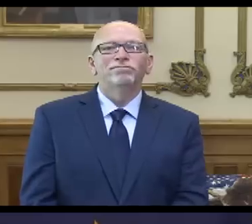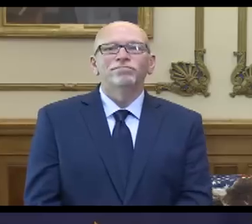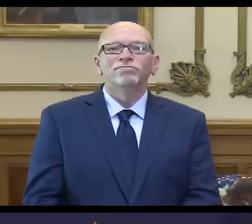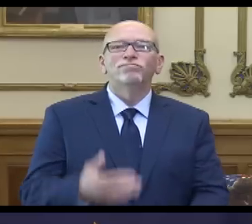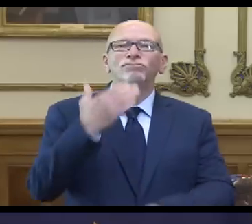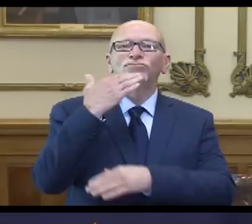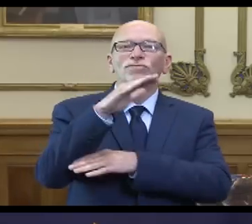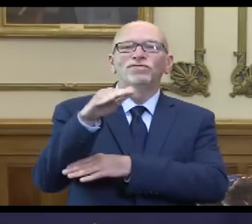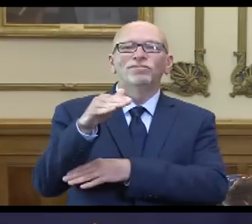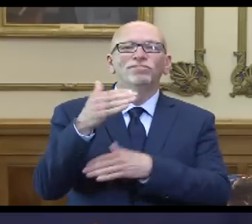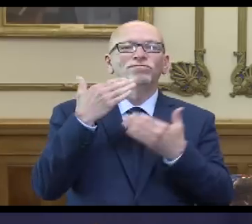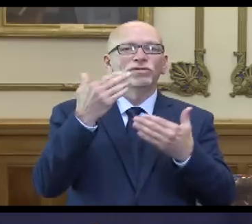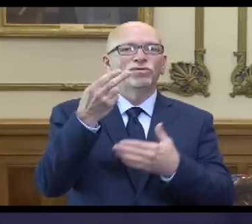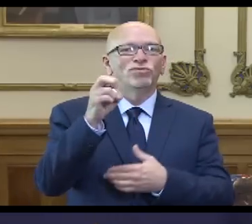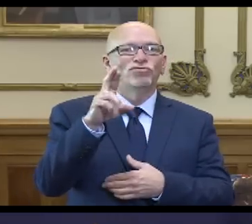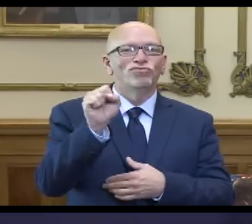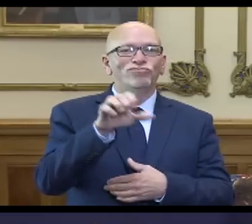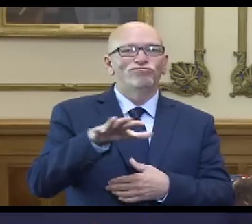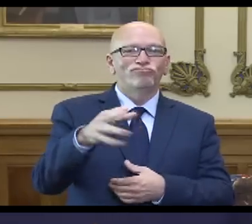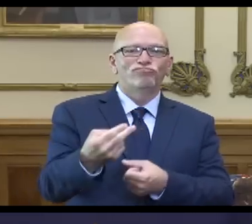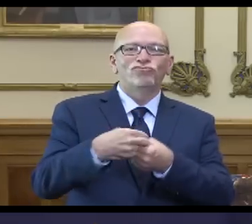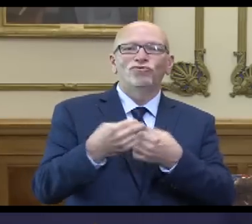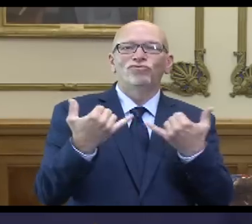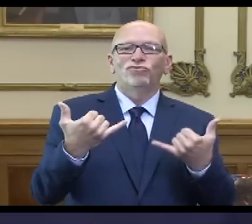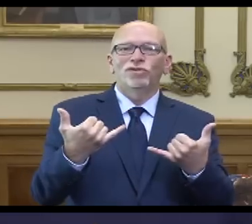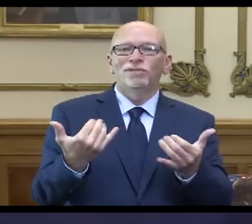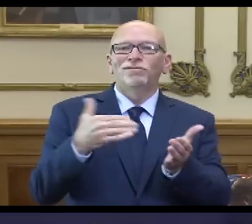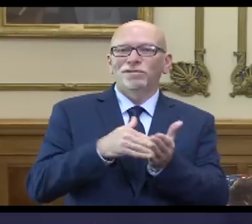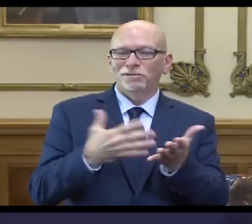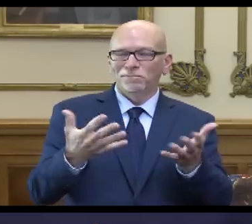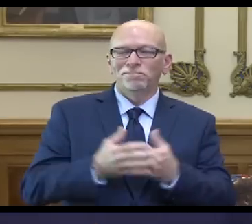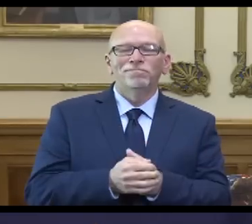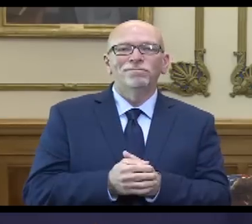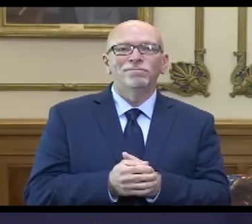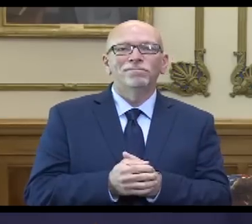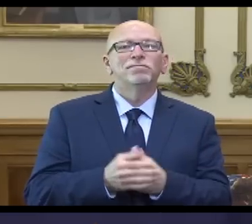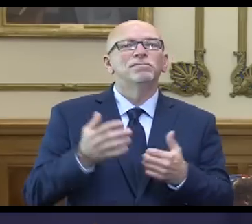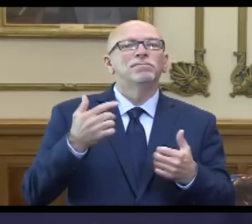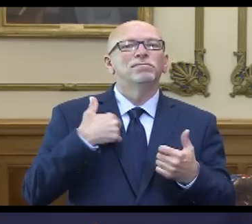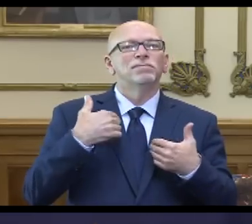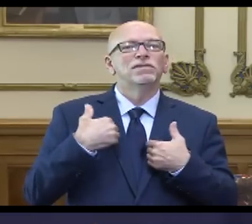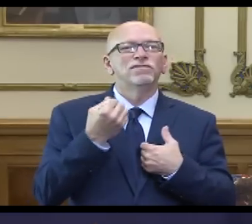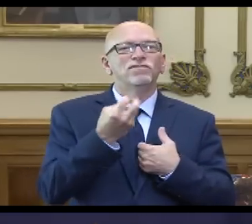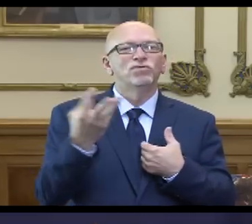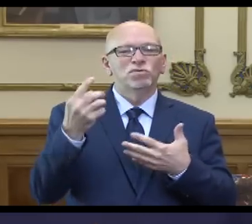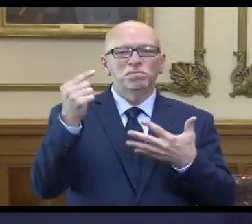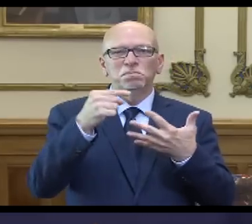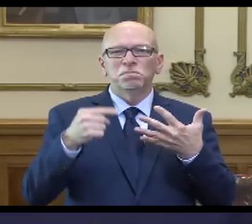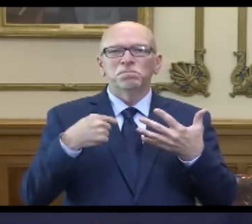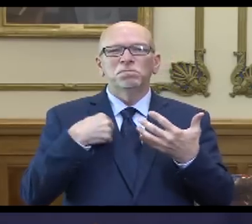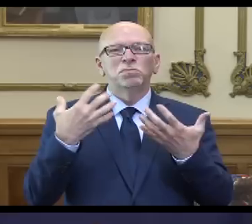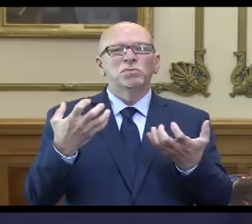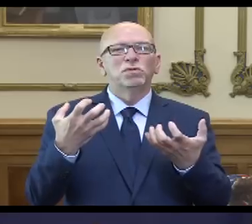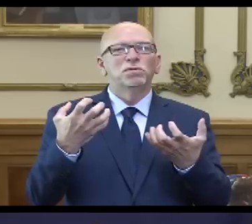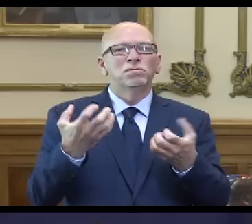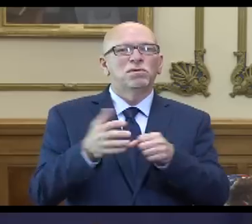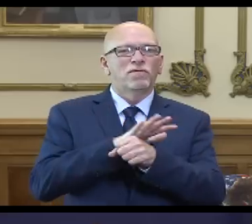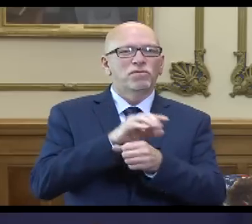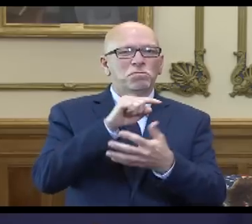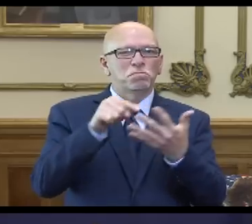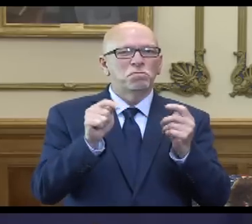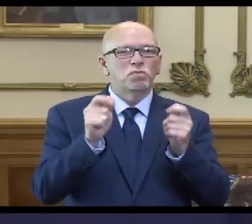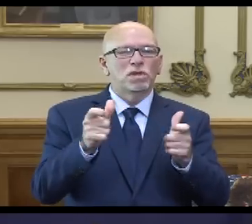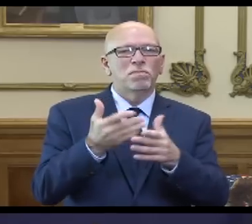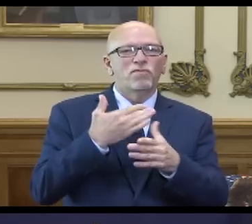Good afternoon. Thank you, Hoosiers, for joining us, hopefully once again today. I had just a few things that I wanted to cover very